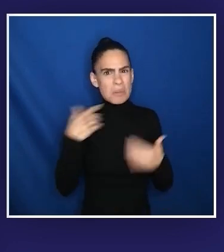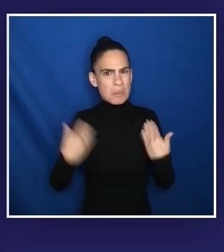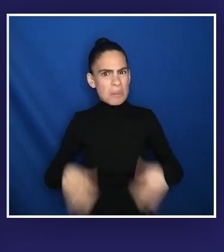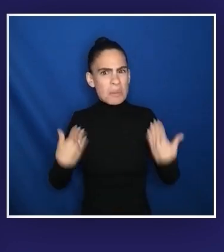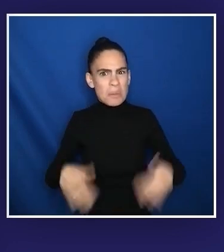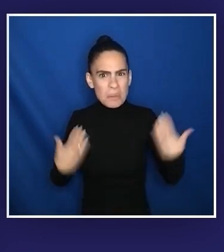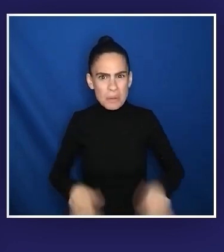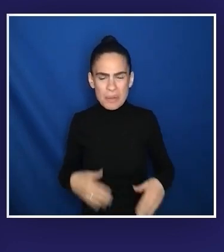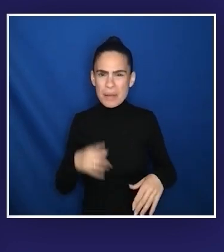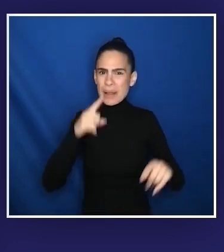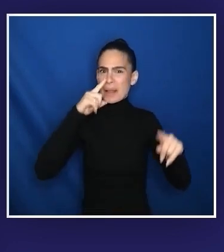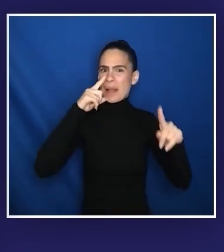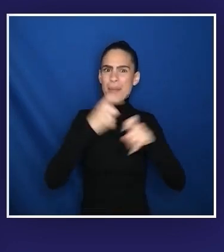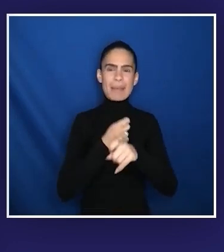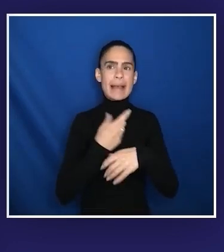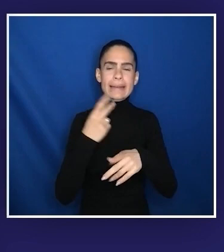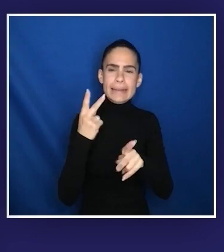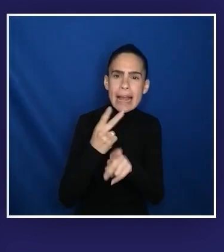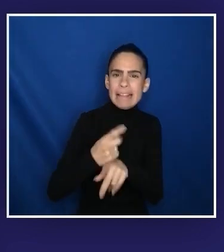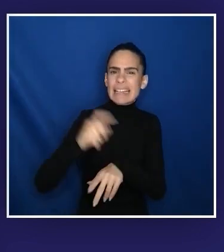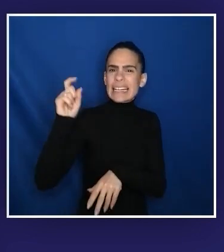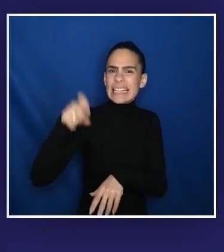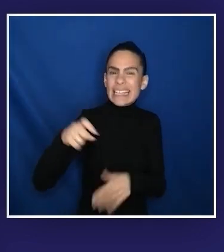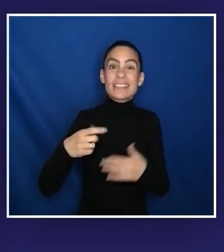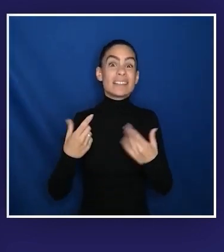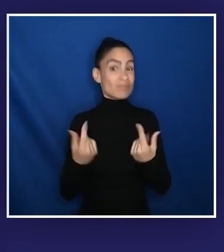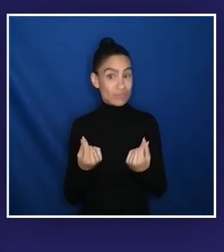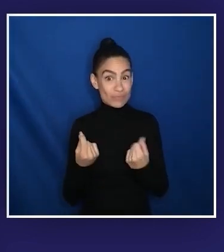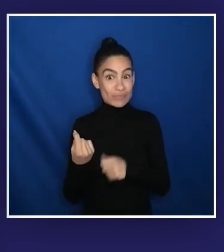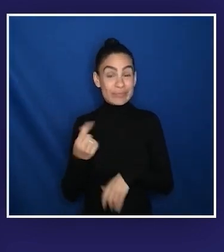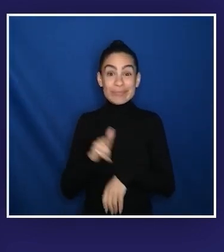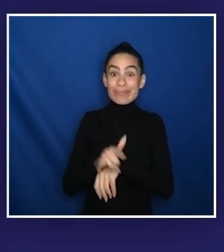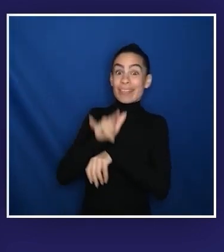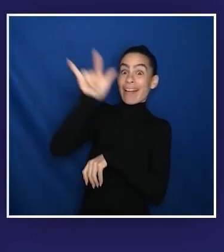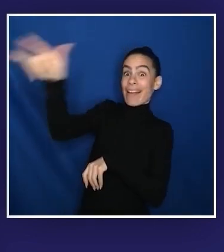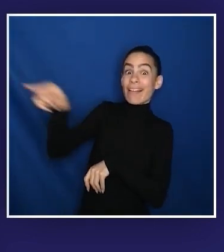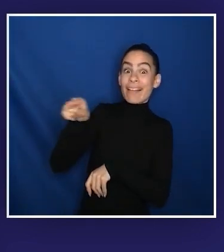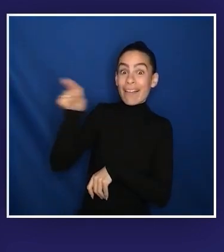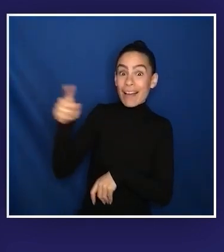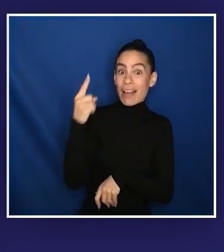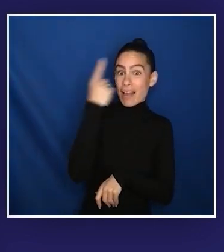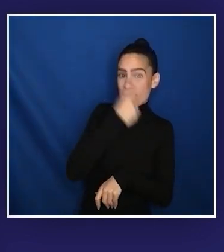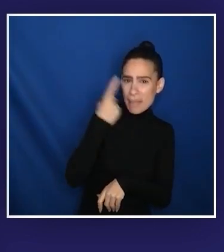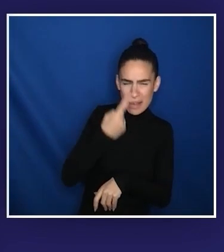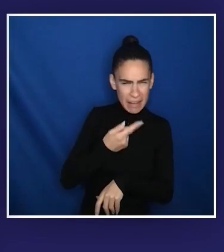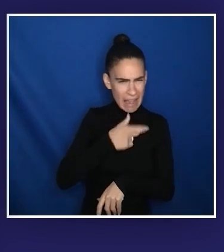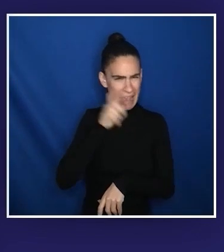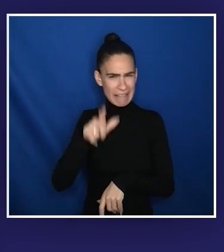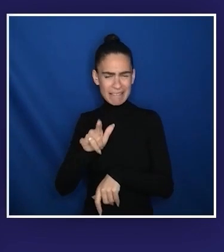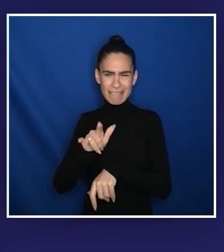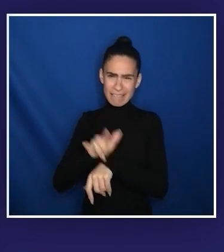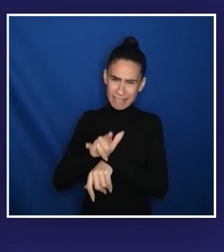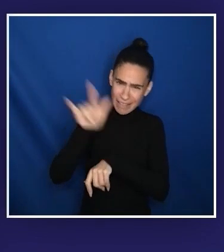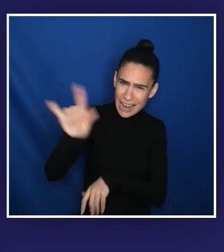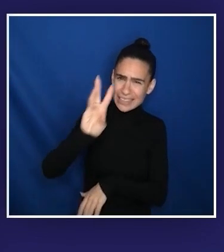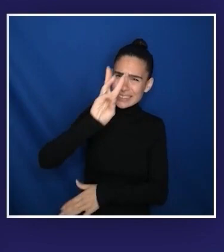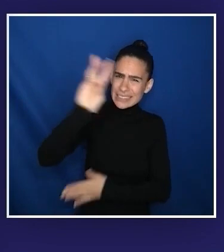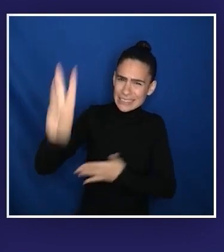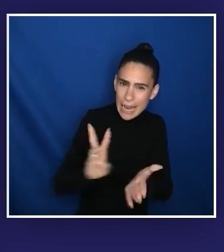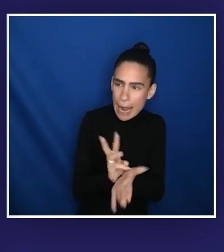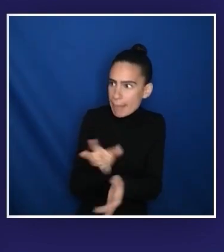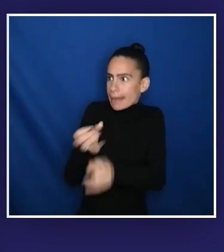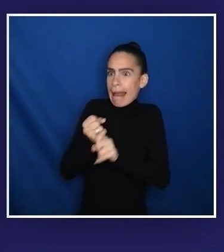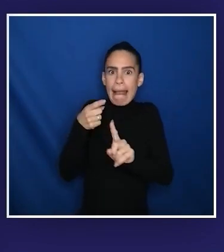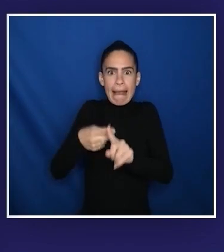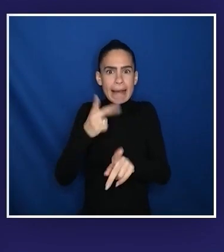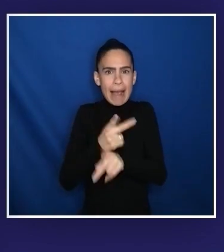high ratio. For tertiary higher care, more complex care, they would have to travel the closest to Hawaii. They shouldn't have to travel 6 hours away